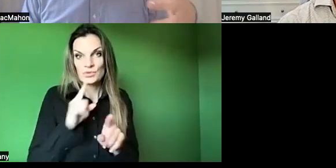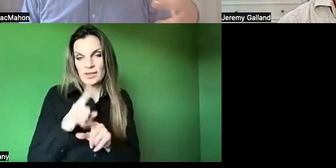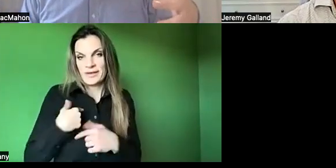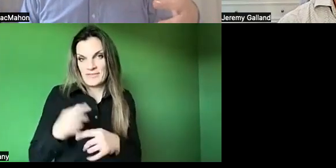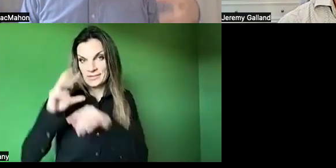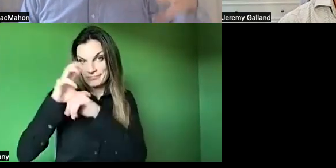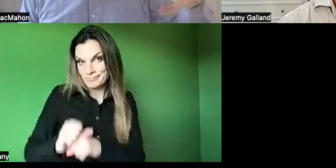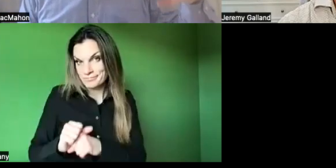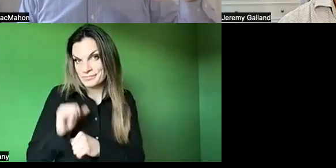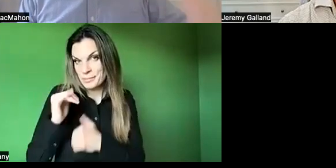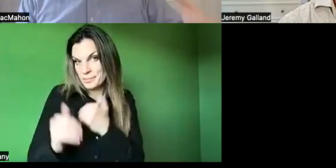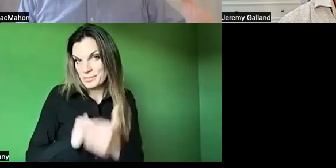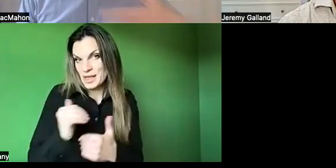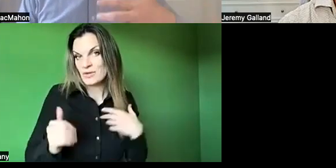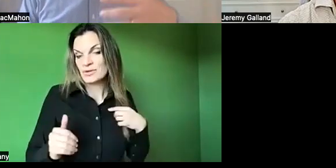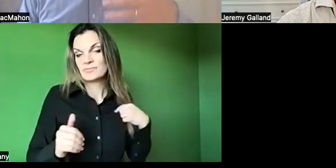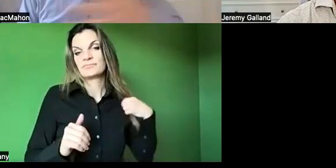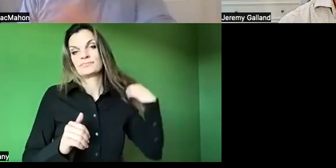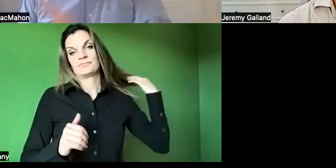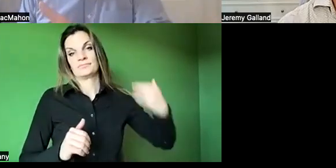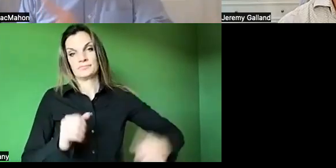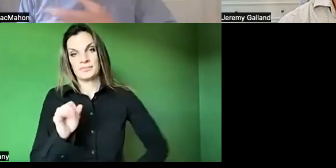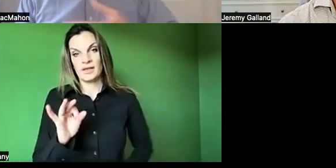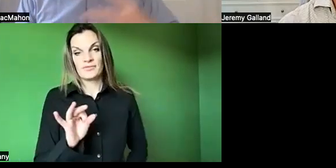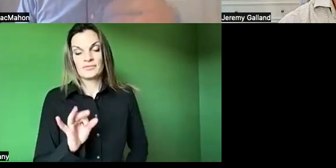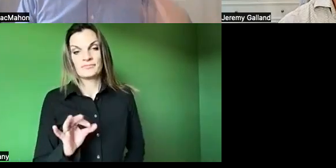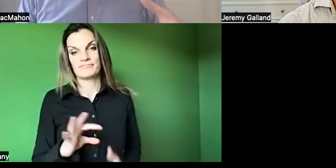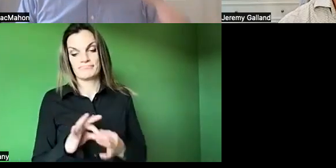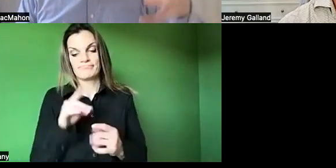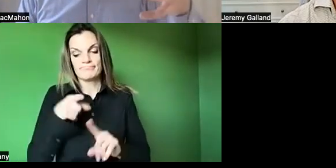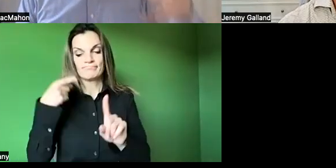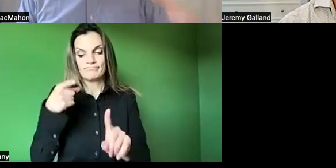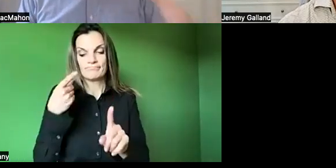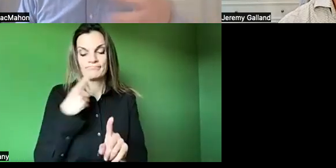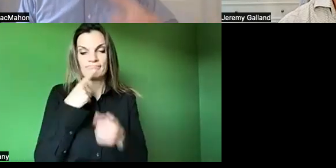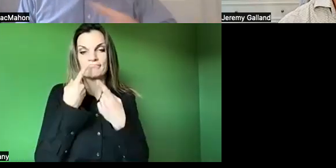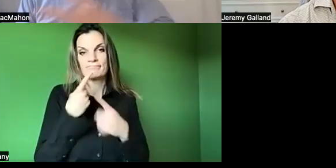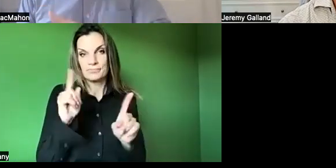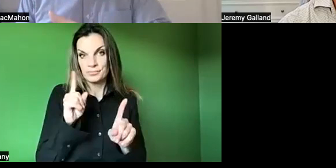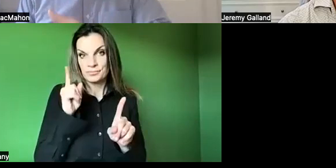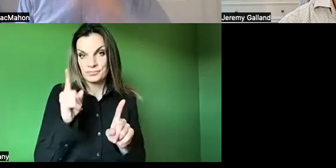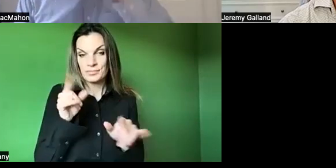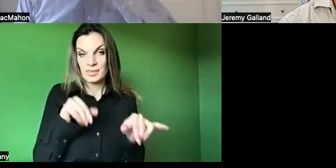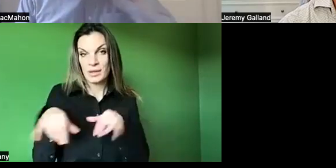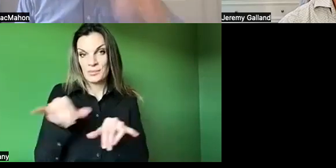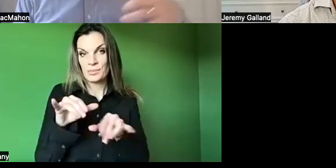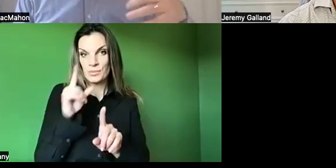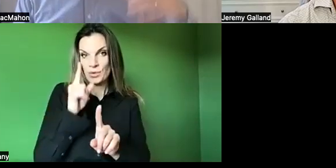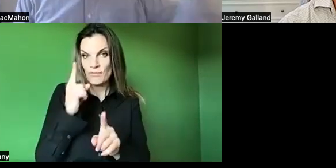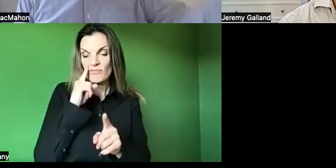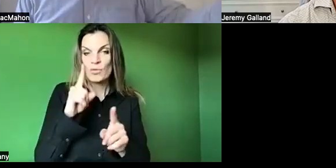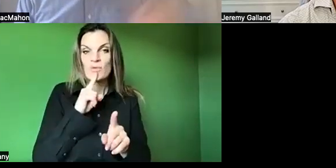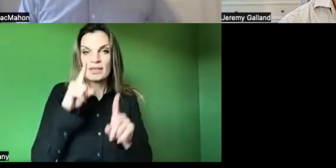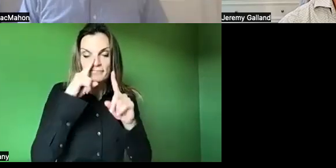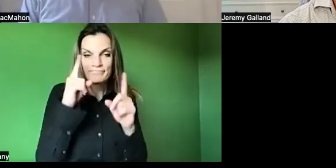pattern of bringing people together to achieve a common goal and of managing complex situations and complex teams